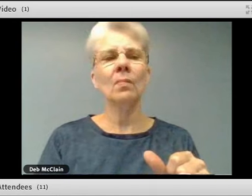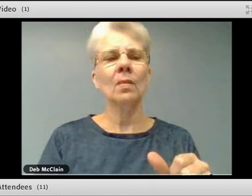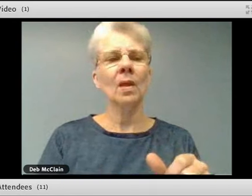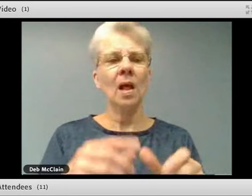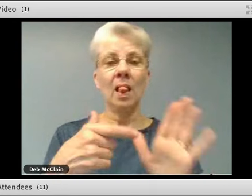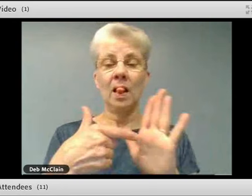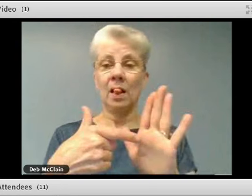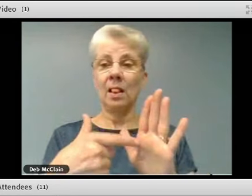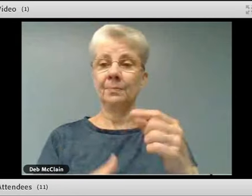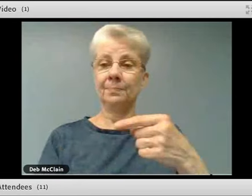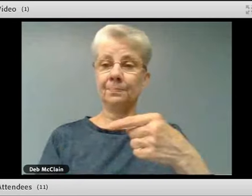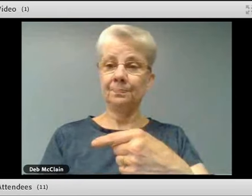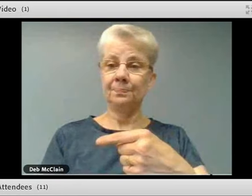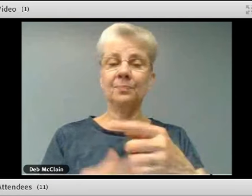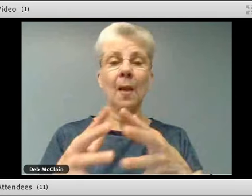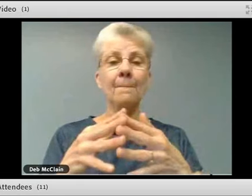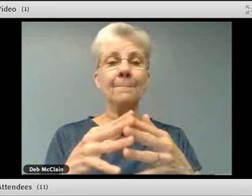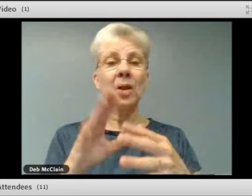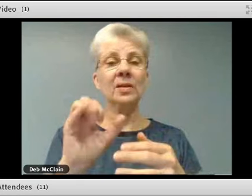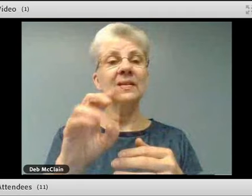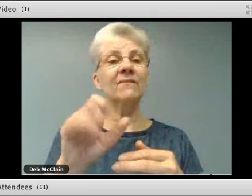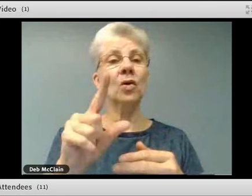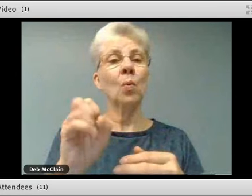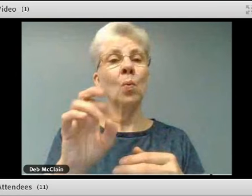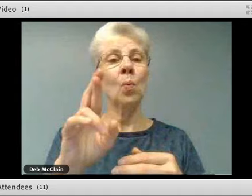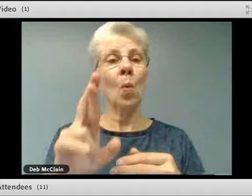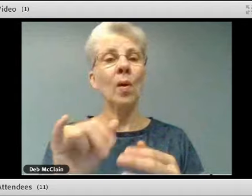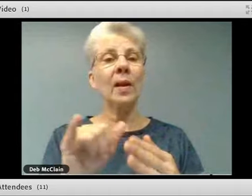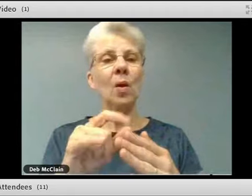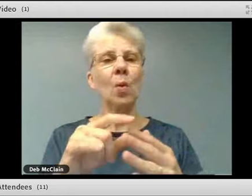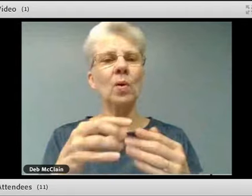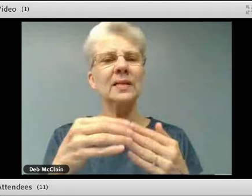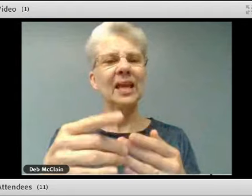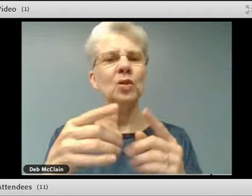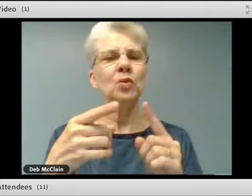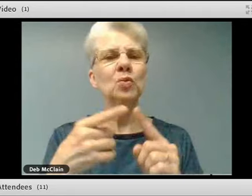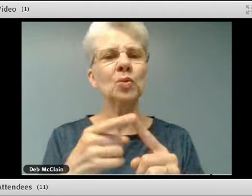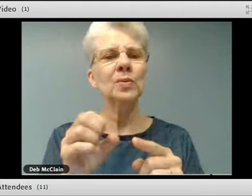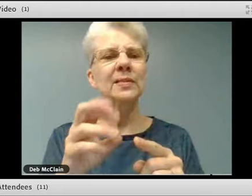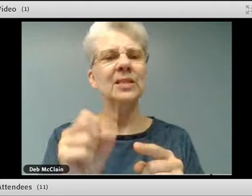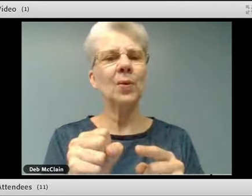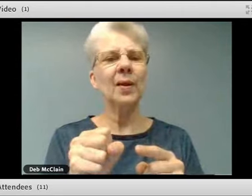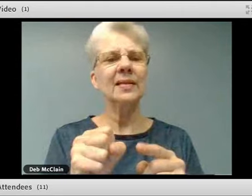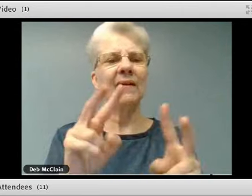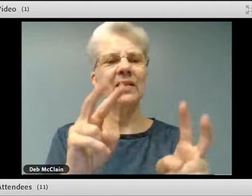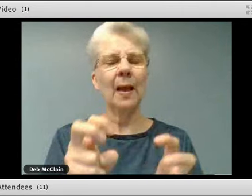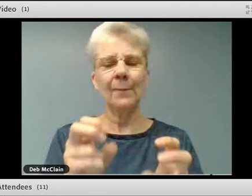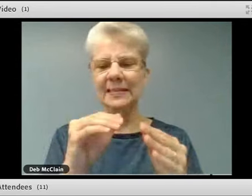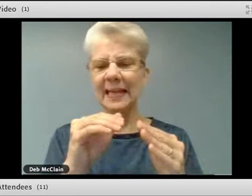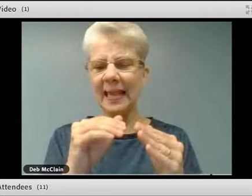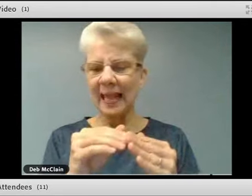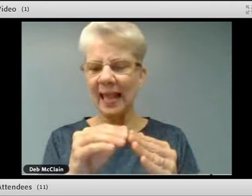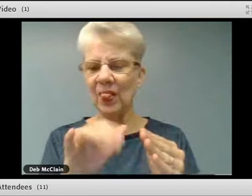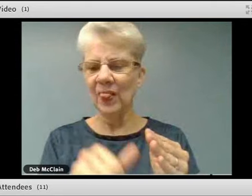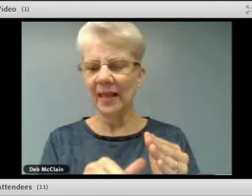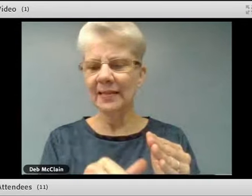here, and it'll take you to a series of subtopics within